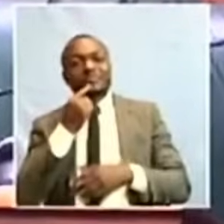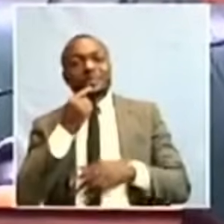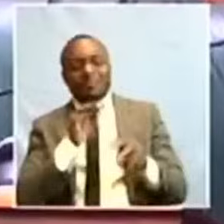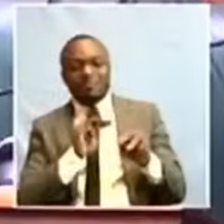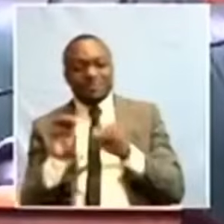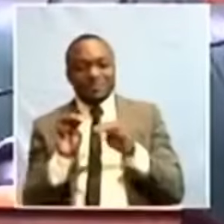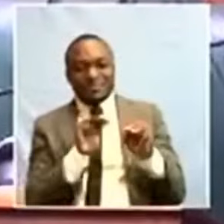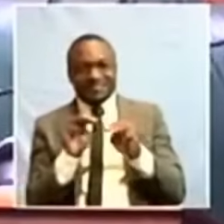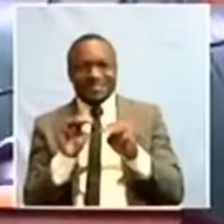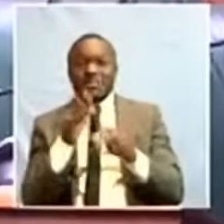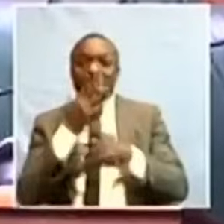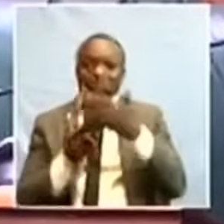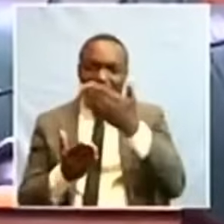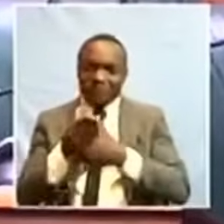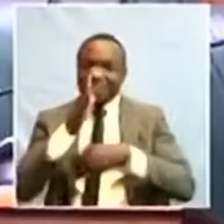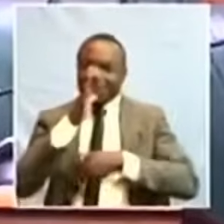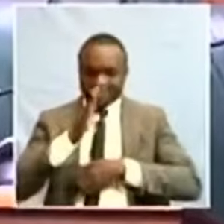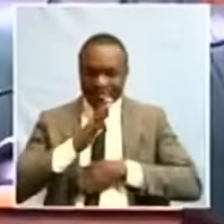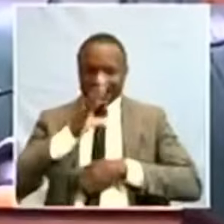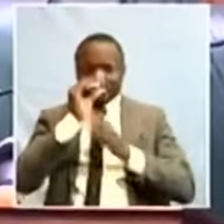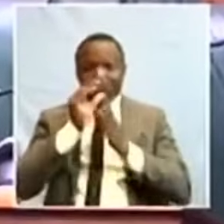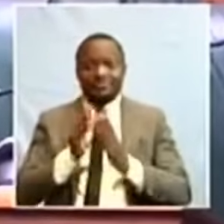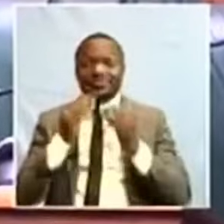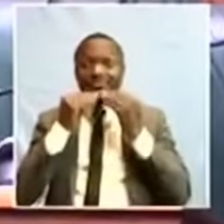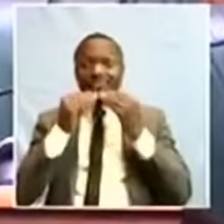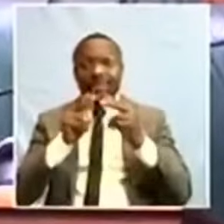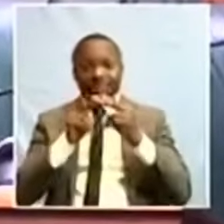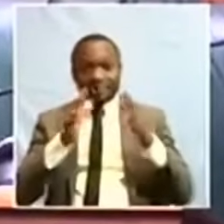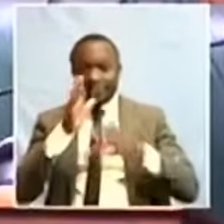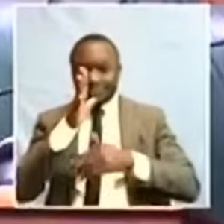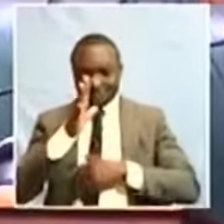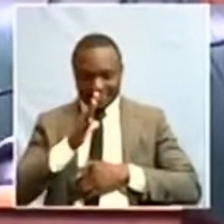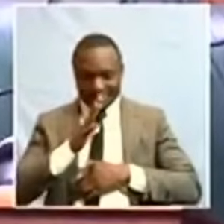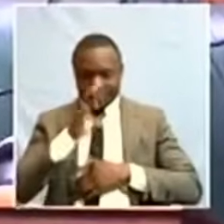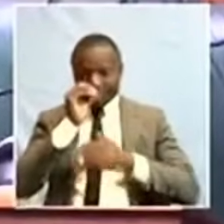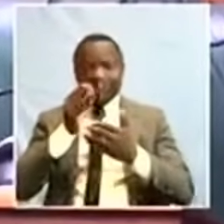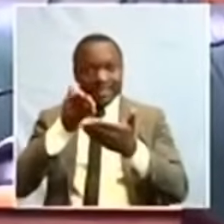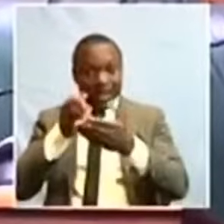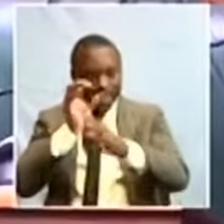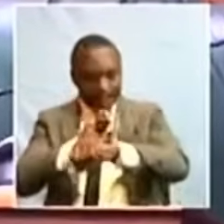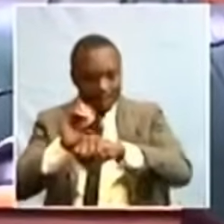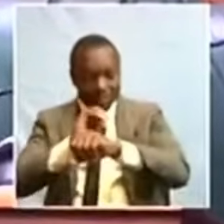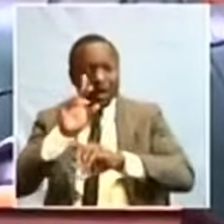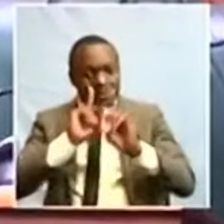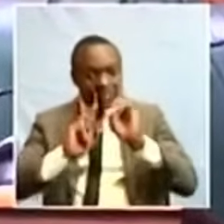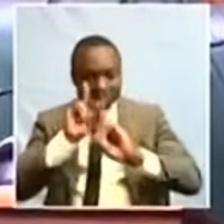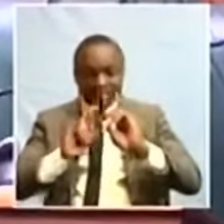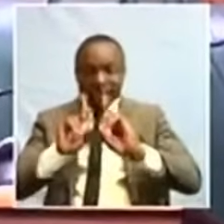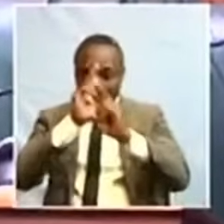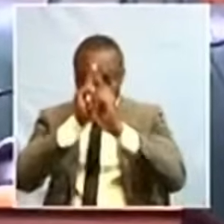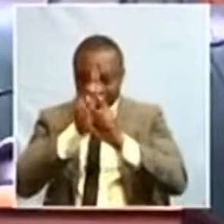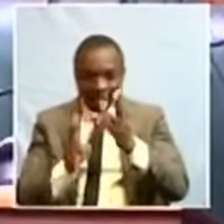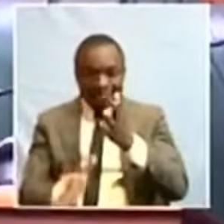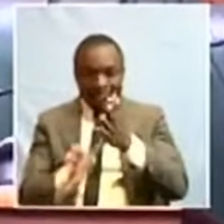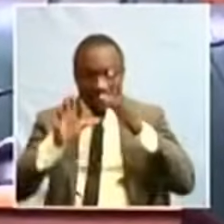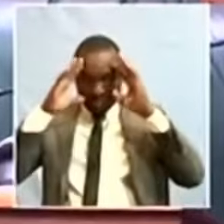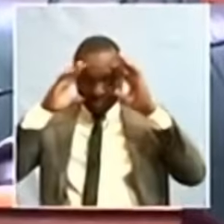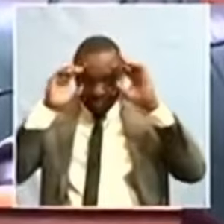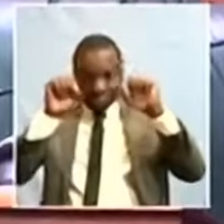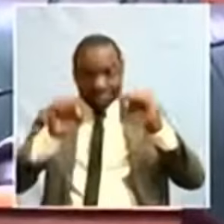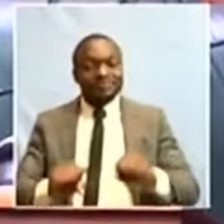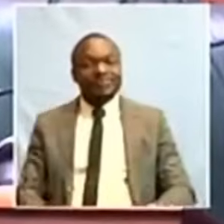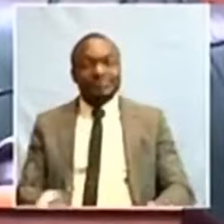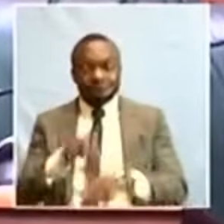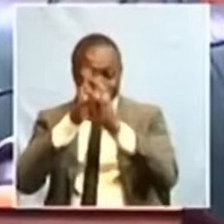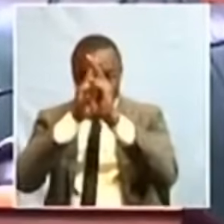Speaker. Thank you so much, Madam Speaker, for this opportunity to interact with Her Honor the Vice President.